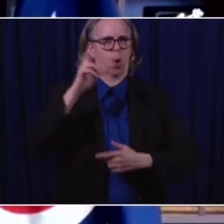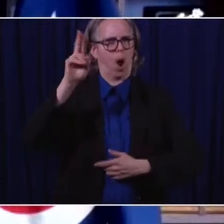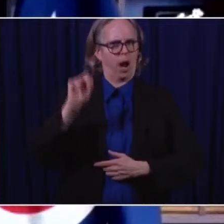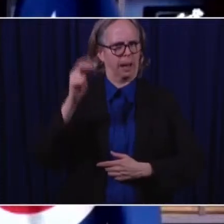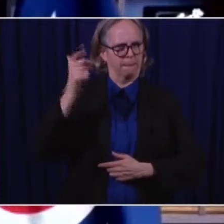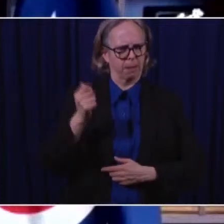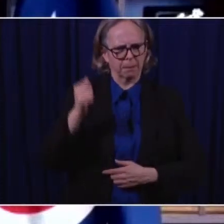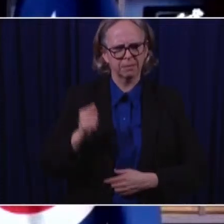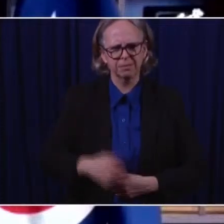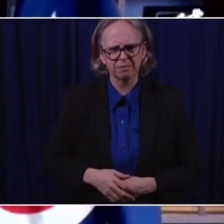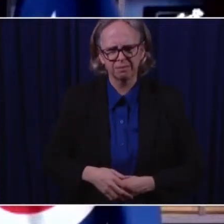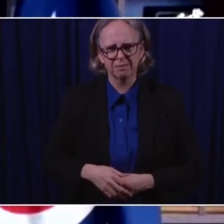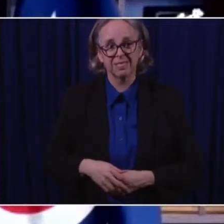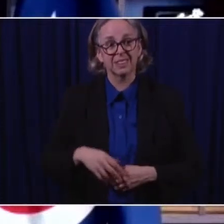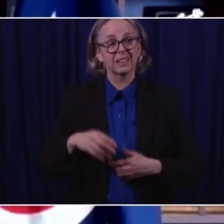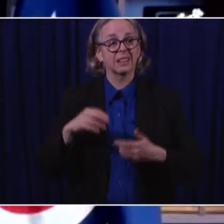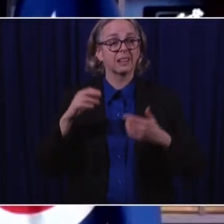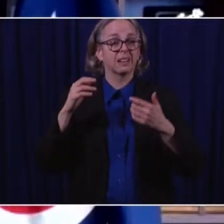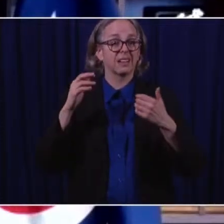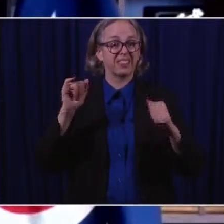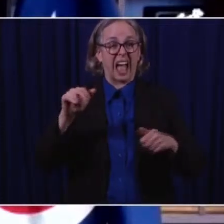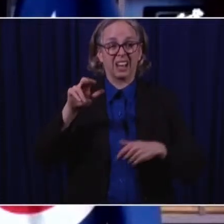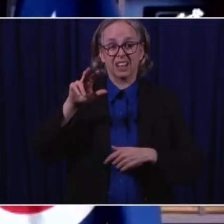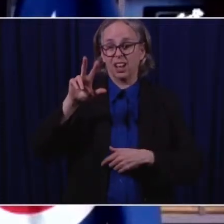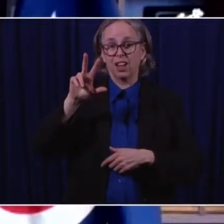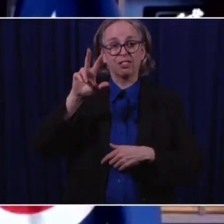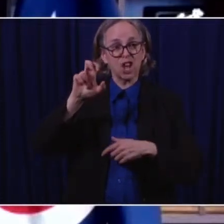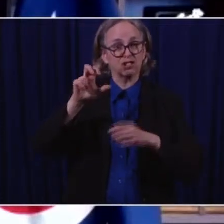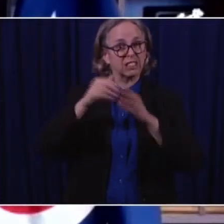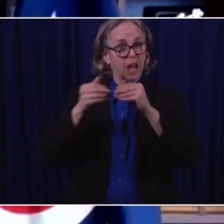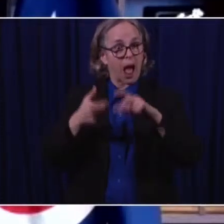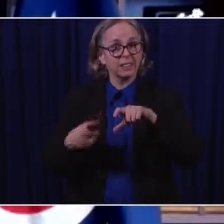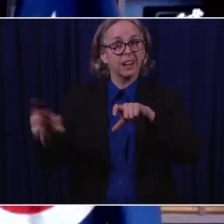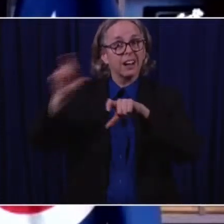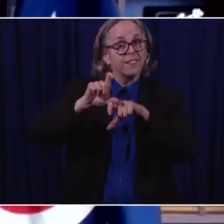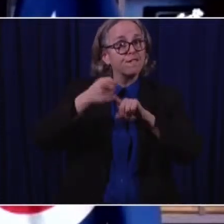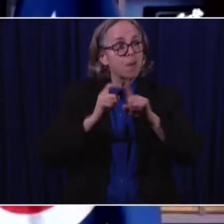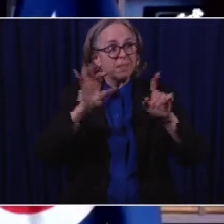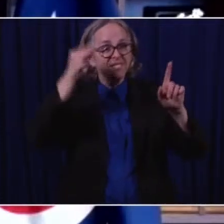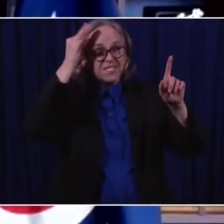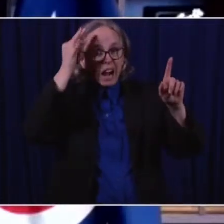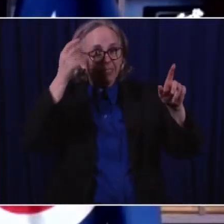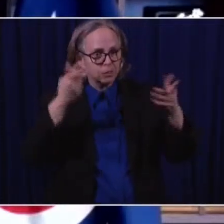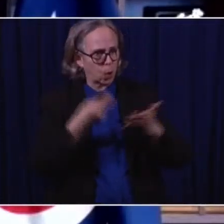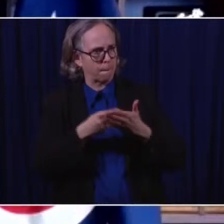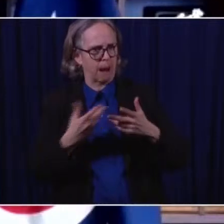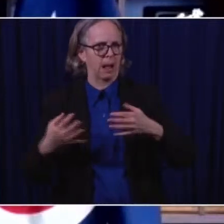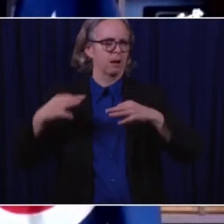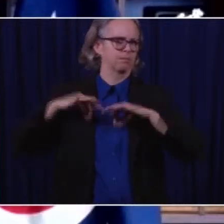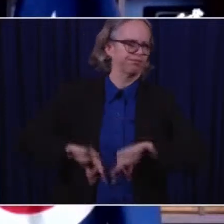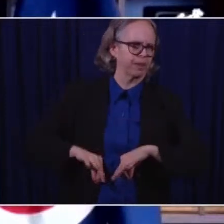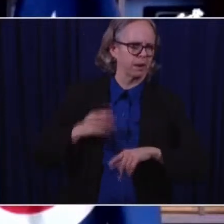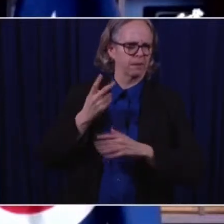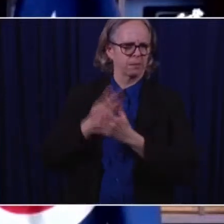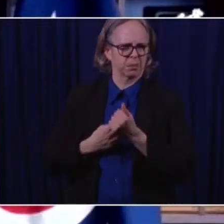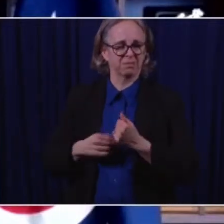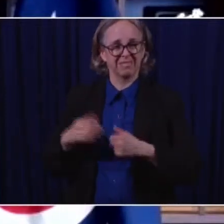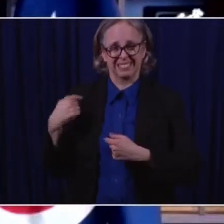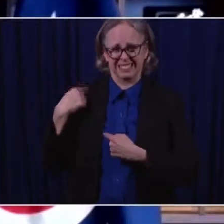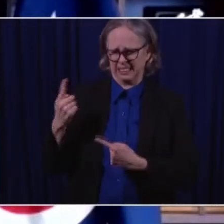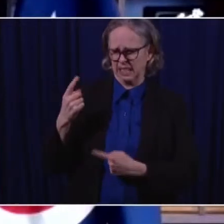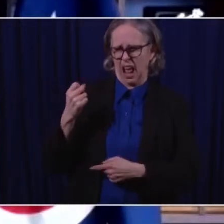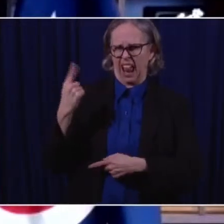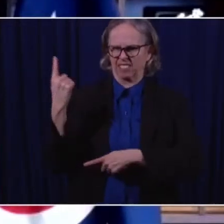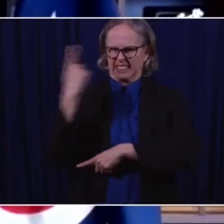that they're eligible for under the federal program. In the last 11 days, they sent out around